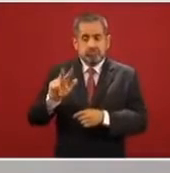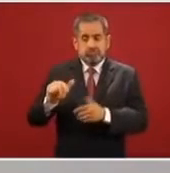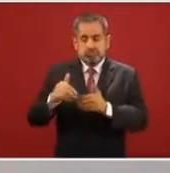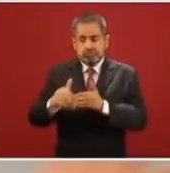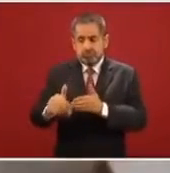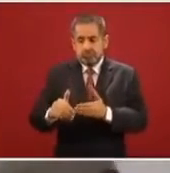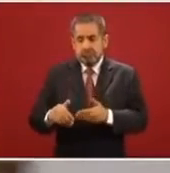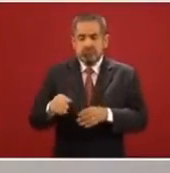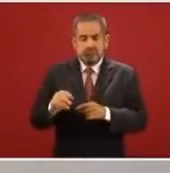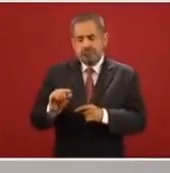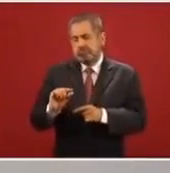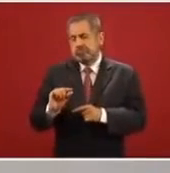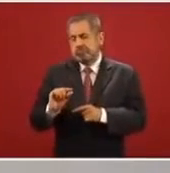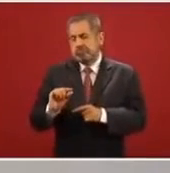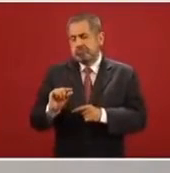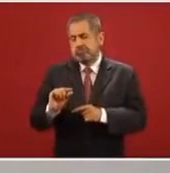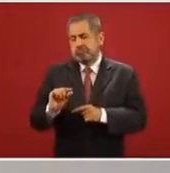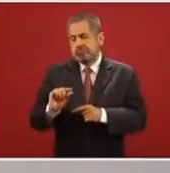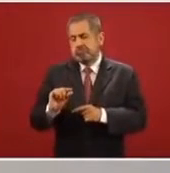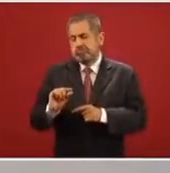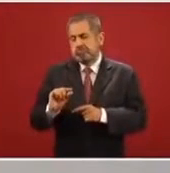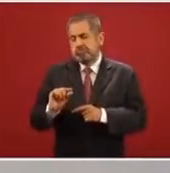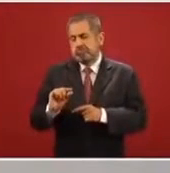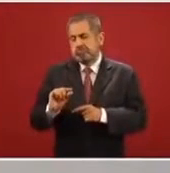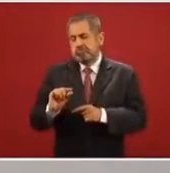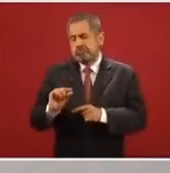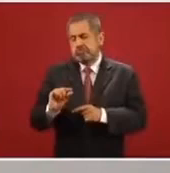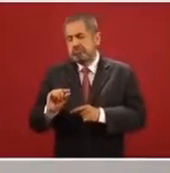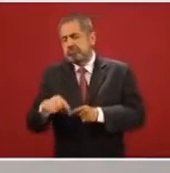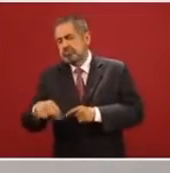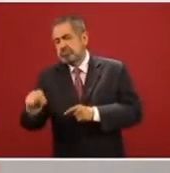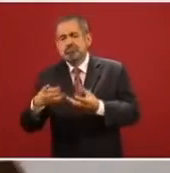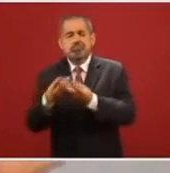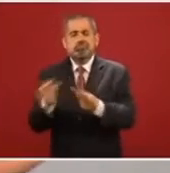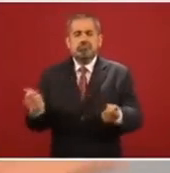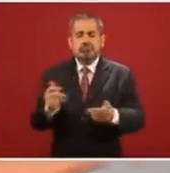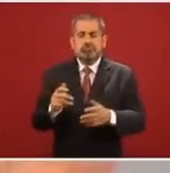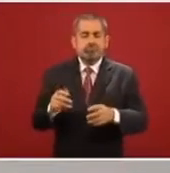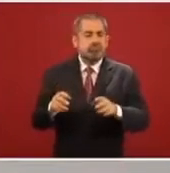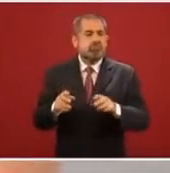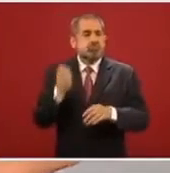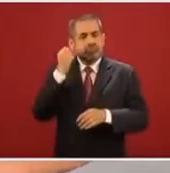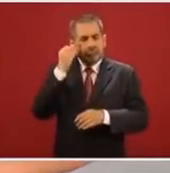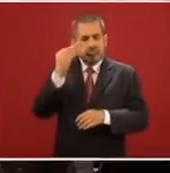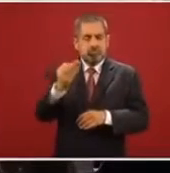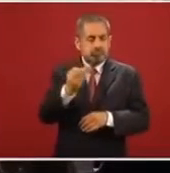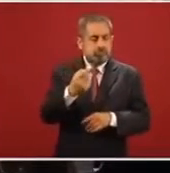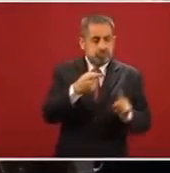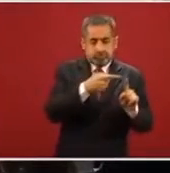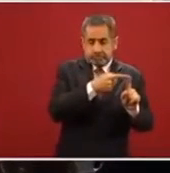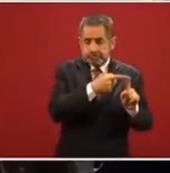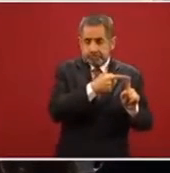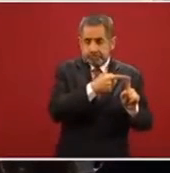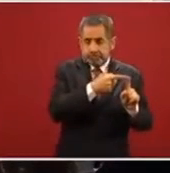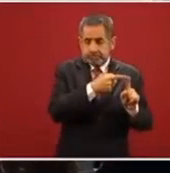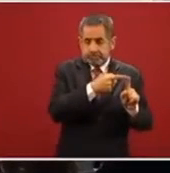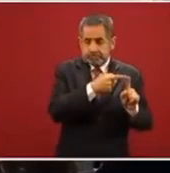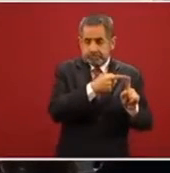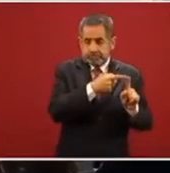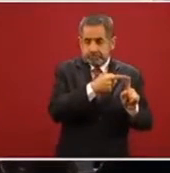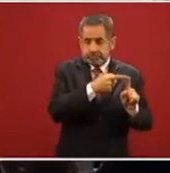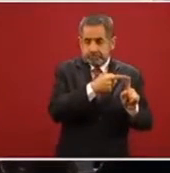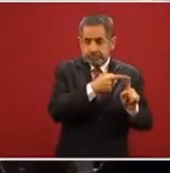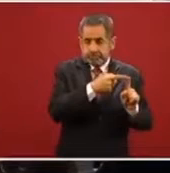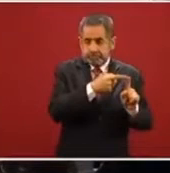China, o está en vías ya de salida or it's on its way out, y que duró aproximadamente 12 semanas, and that